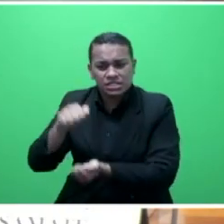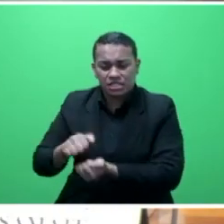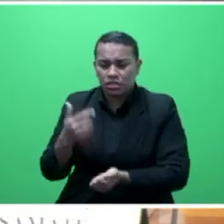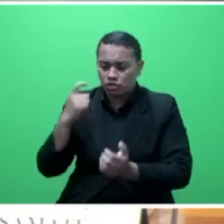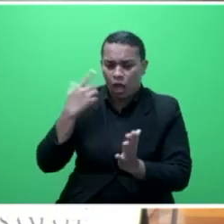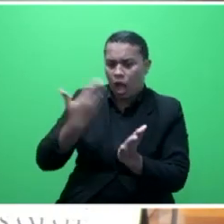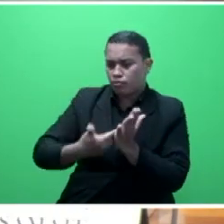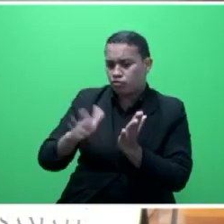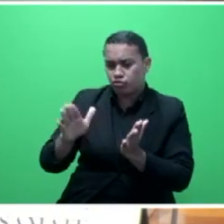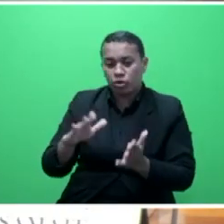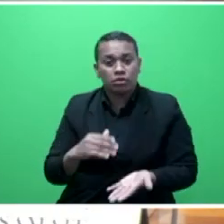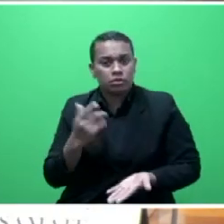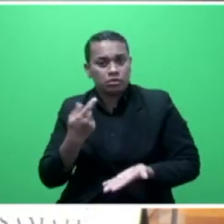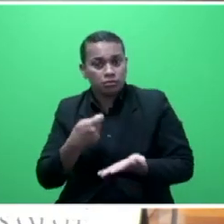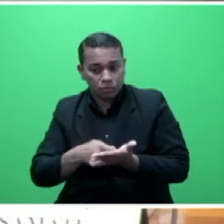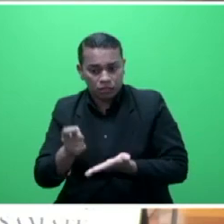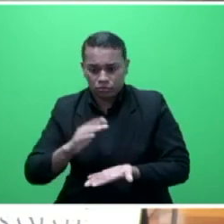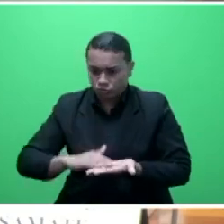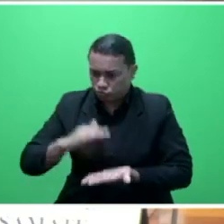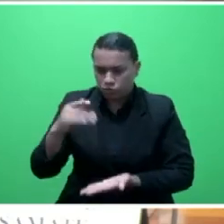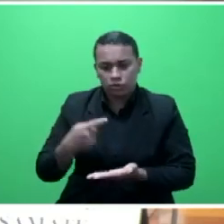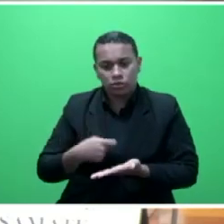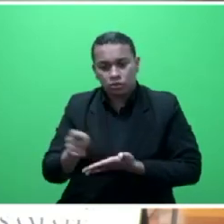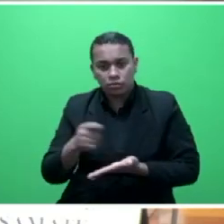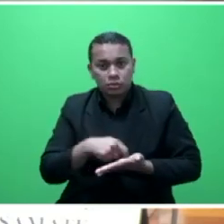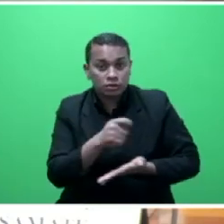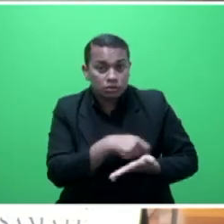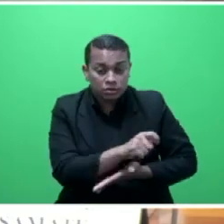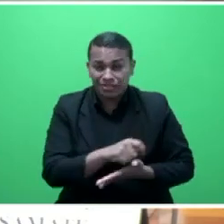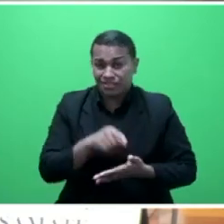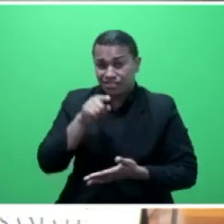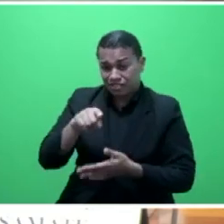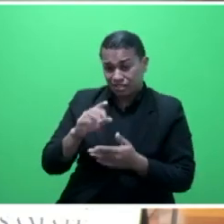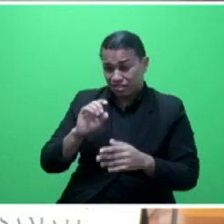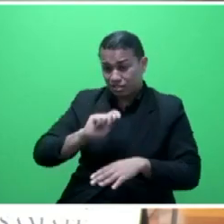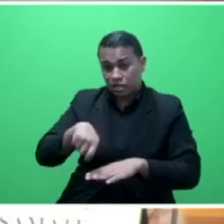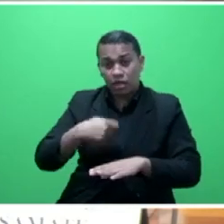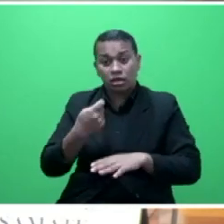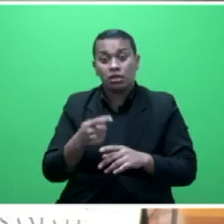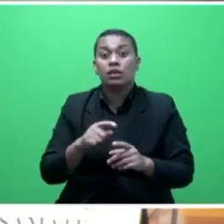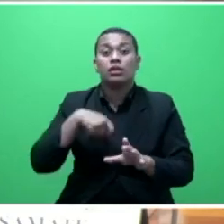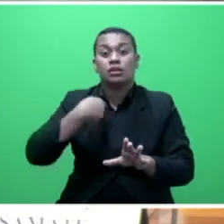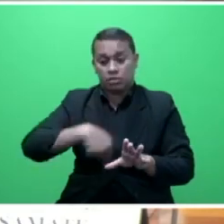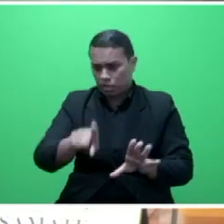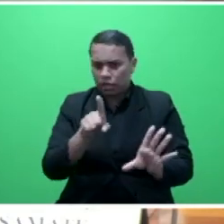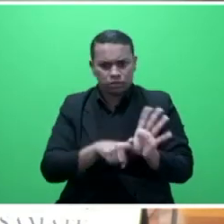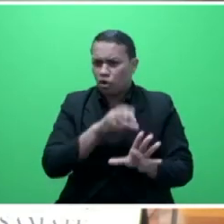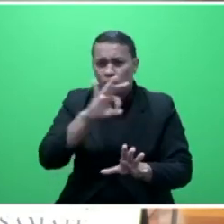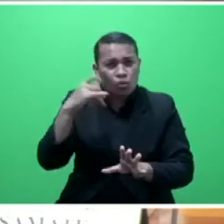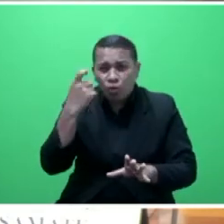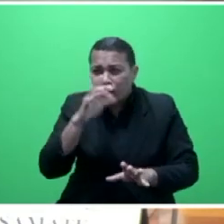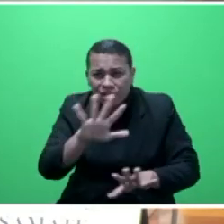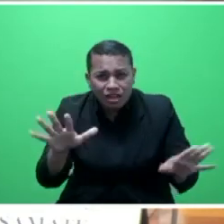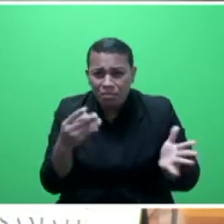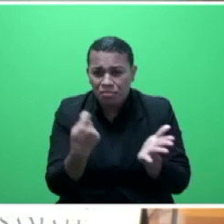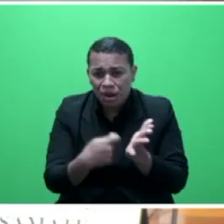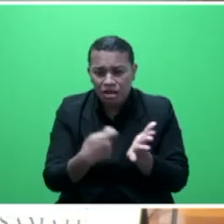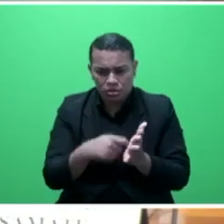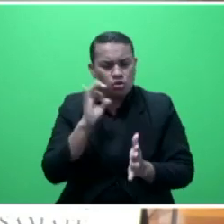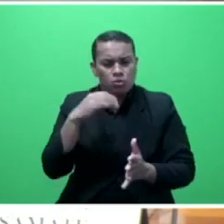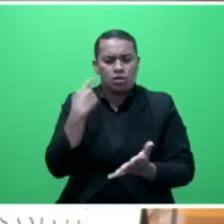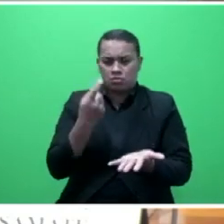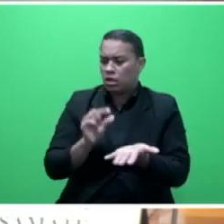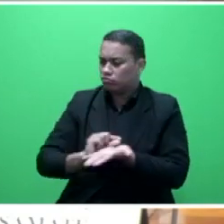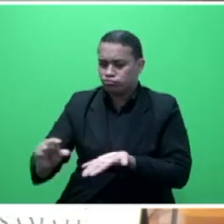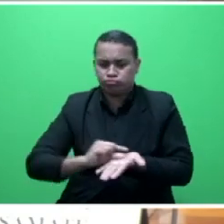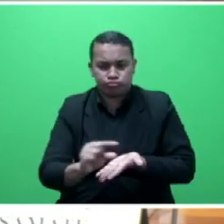they'll continue to get paid, but they will be paid in the following financial year. But don't worry, these pay rises will be backdated. So the simple